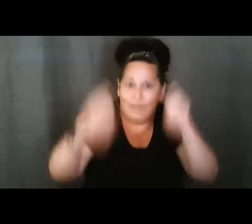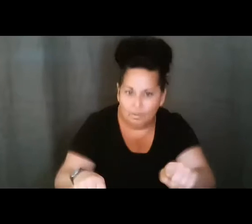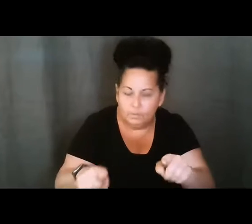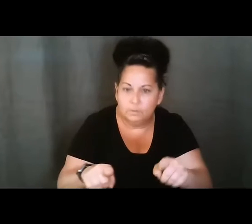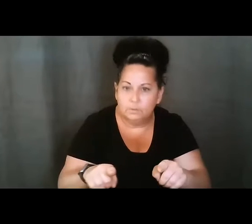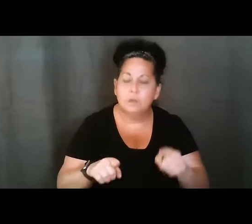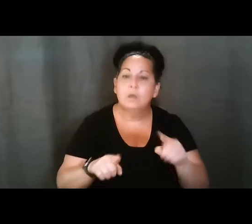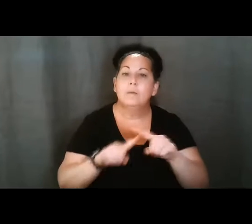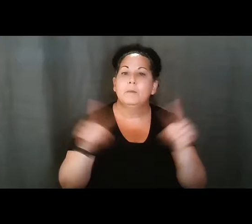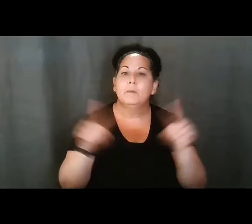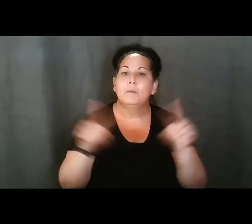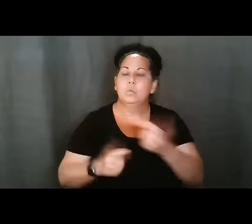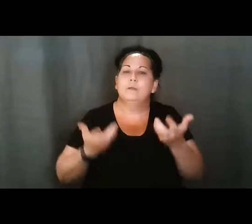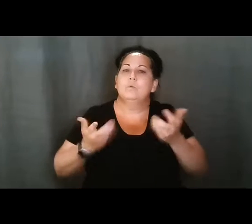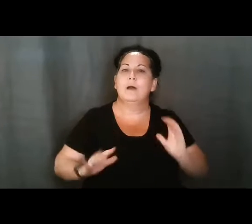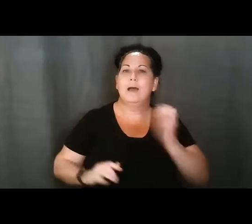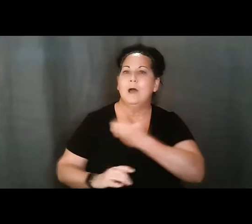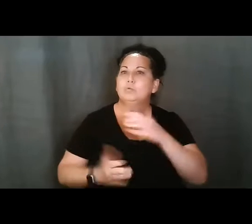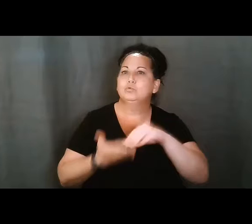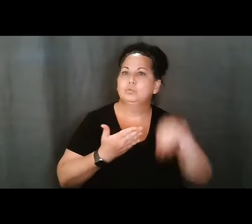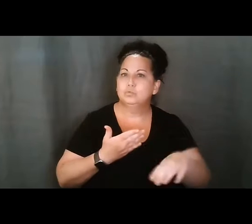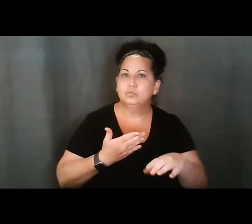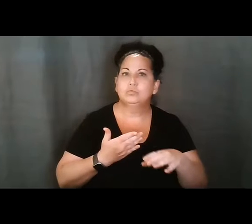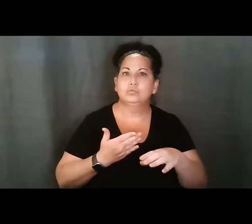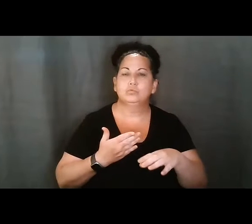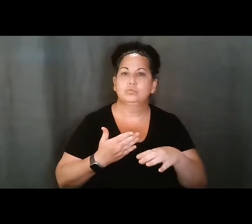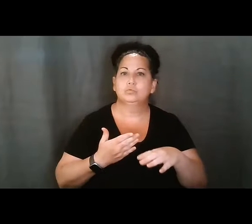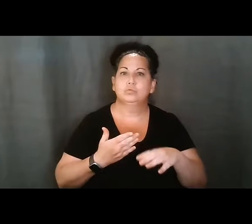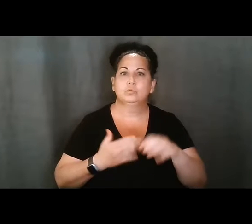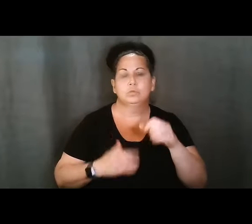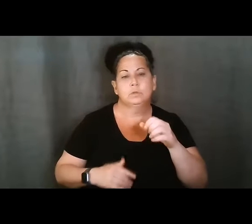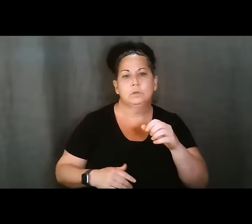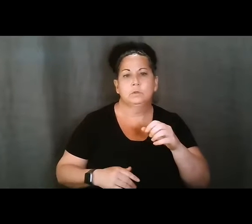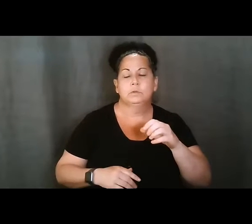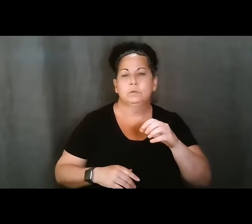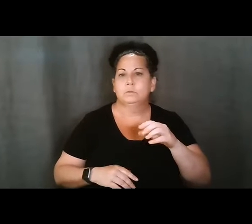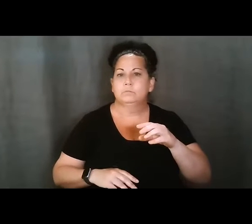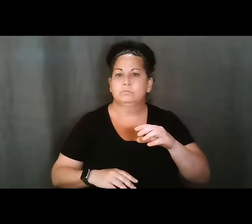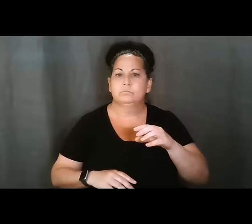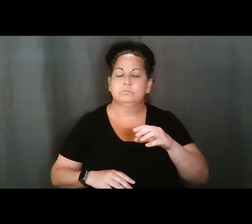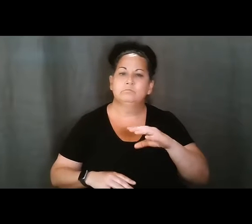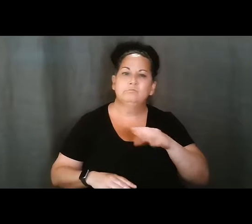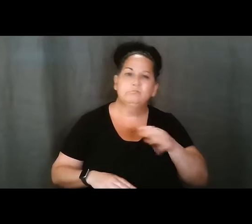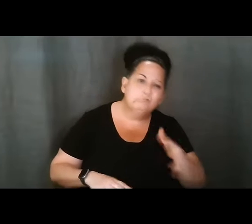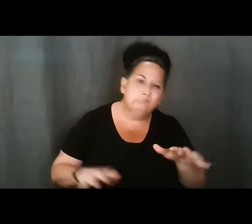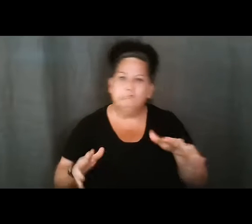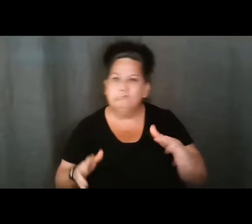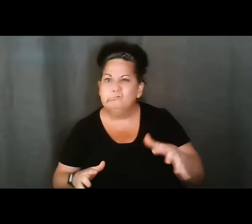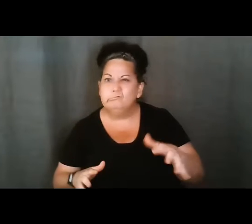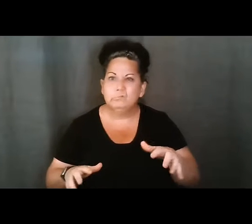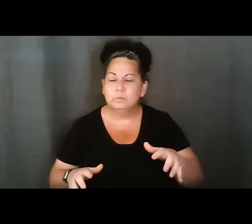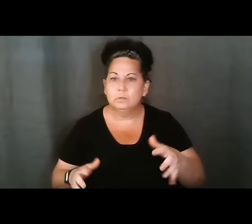want our students to be satisfied with living in these environments when they don't have